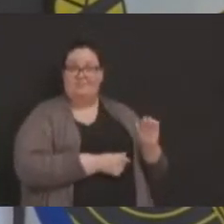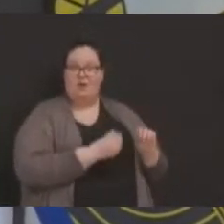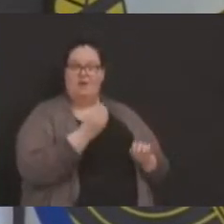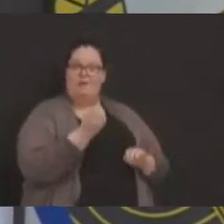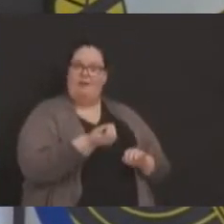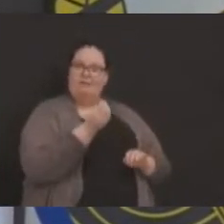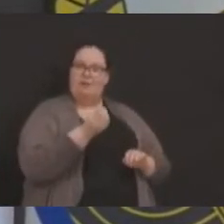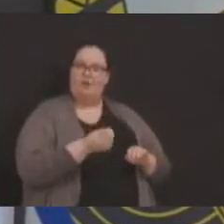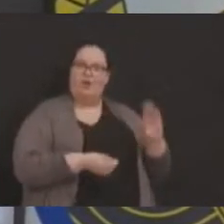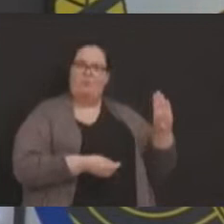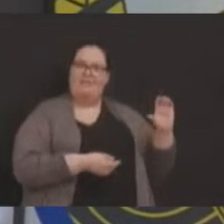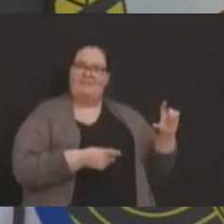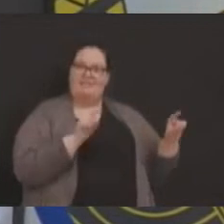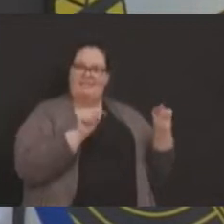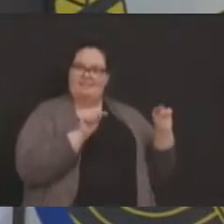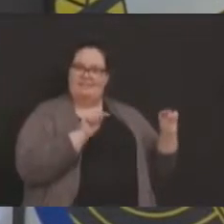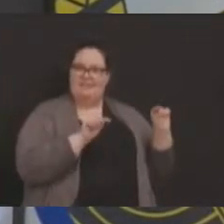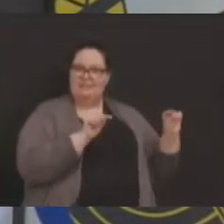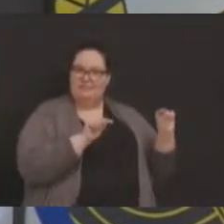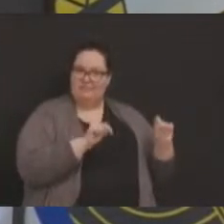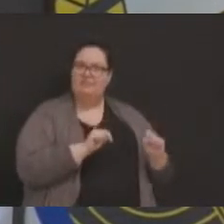with because of that. So,